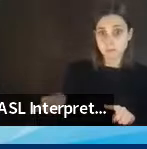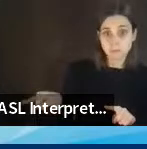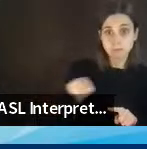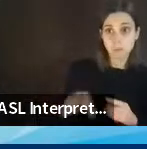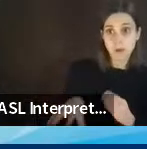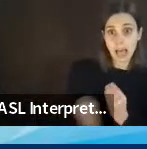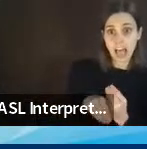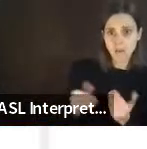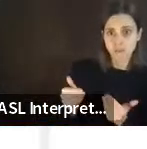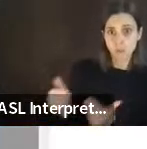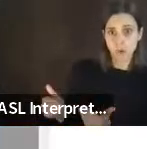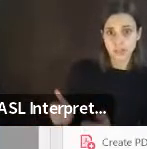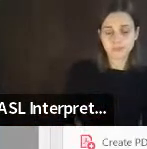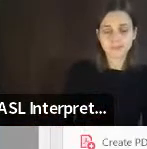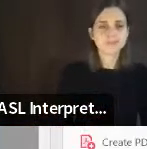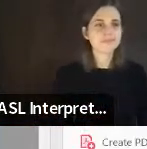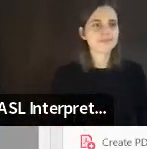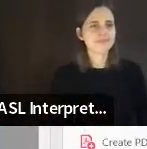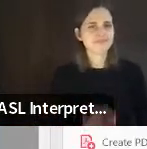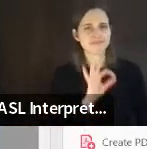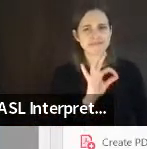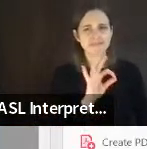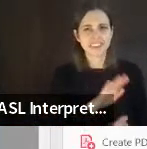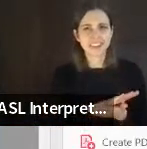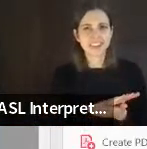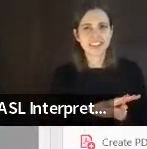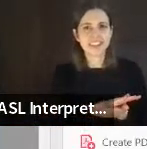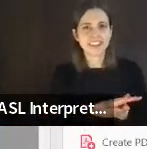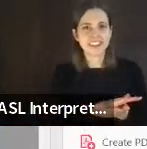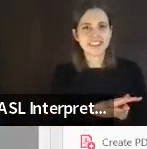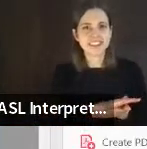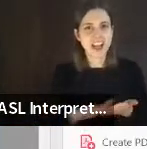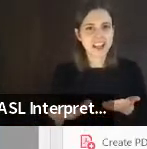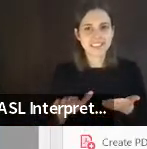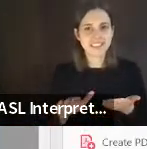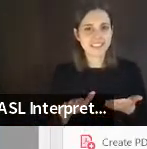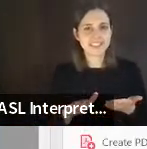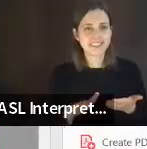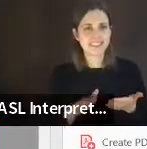Thank you. Nicely reported, I think. We lost our Jamboard though. What do we?